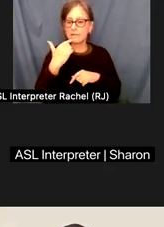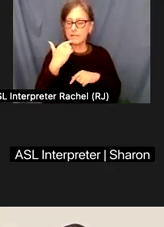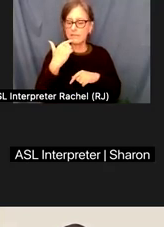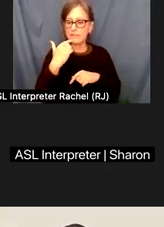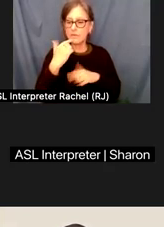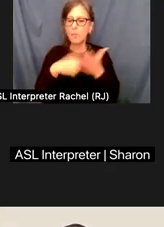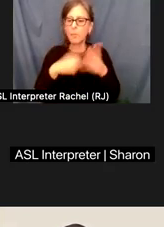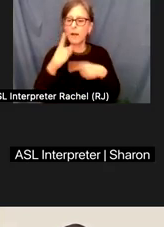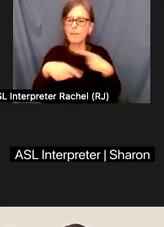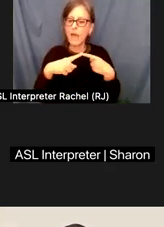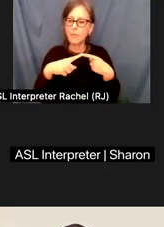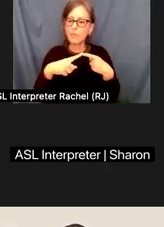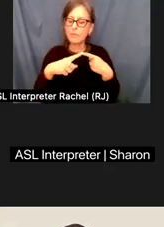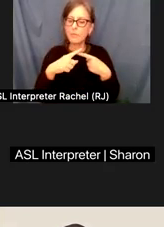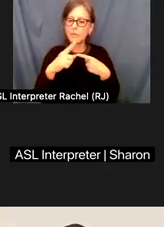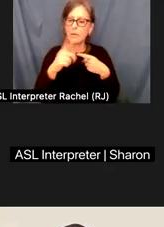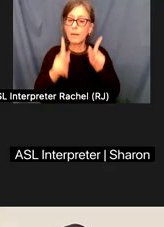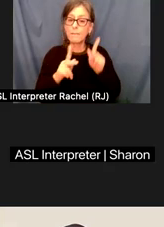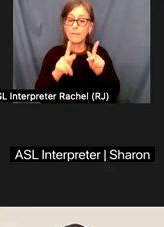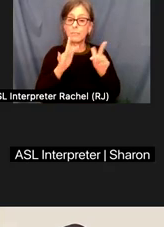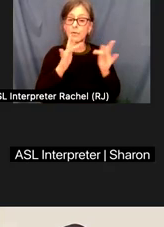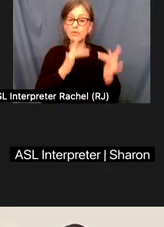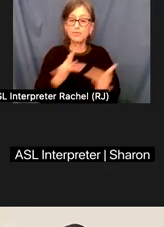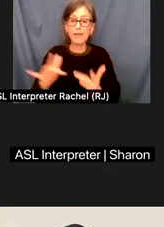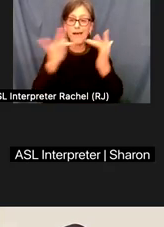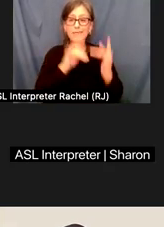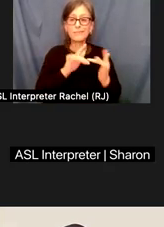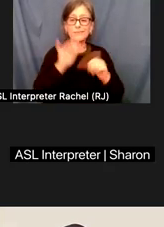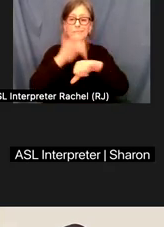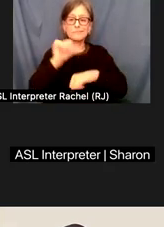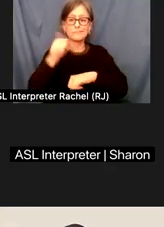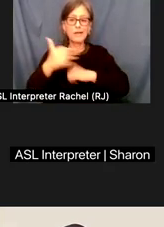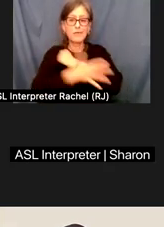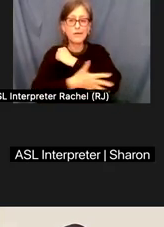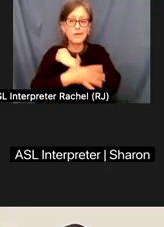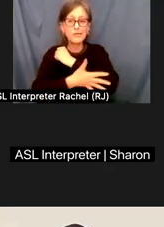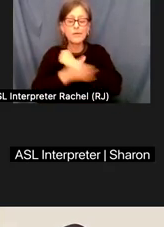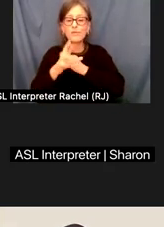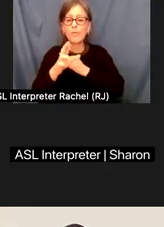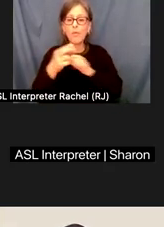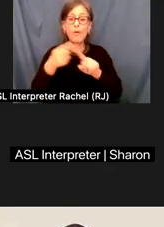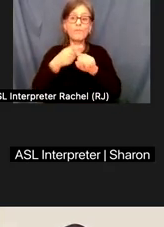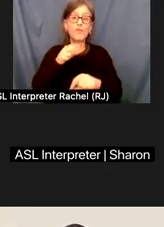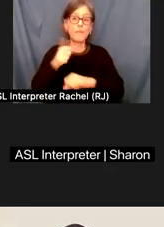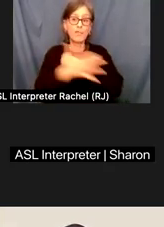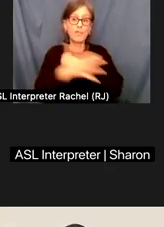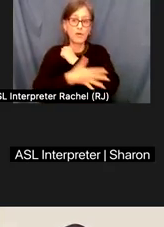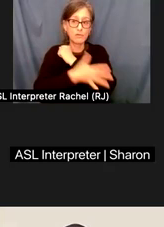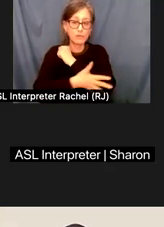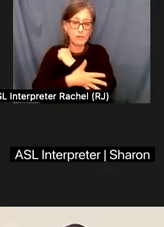What about when people are traveling to other countries or even from other